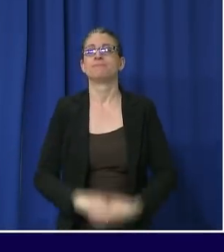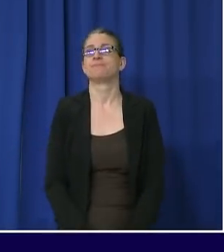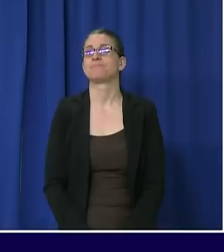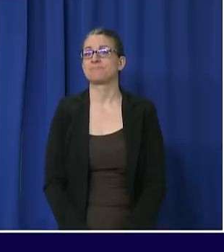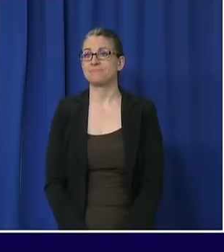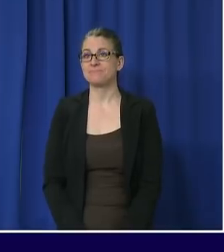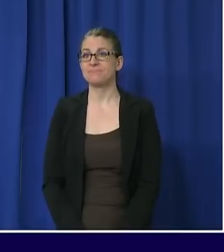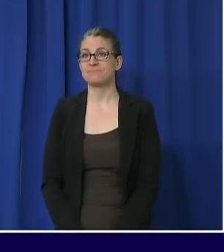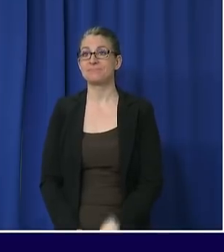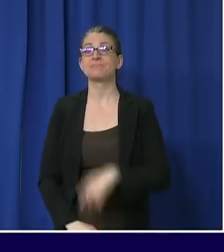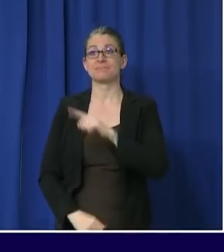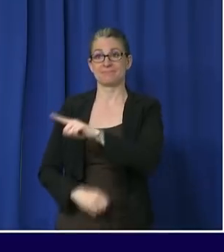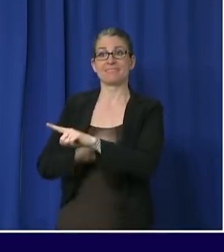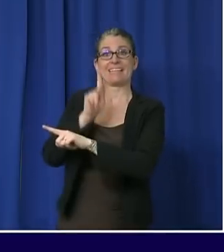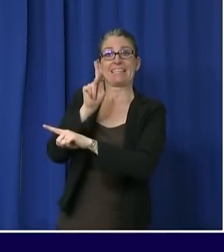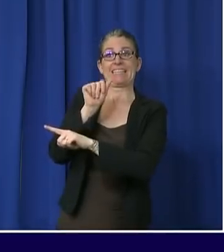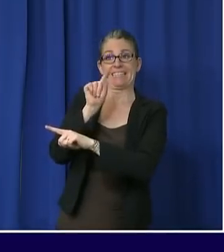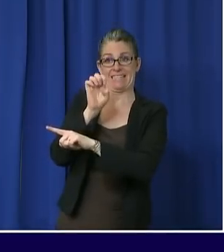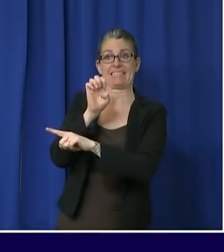at the Ellsworth American.